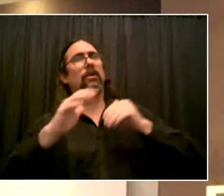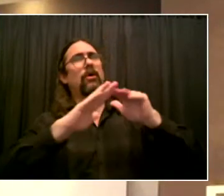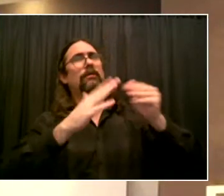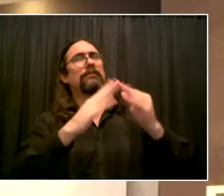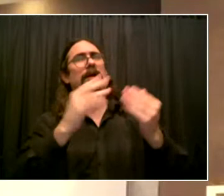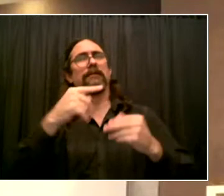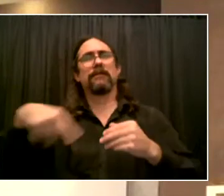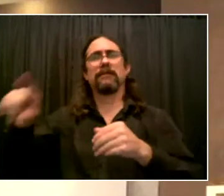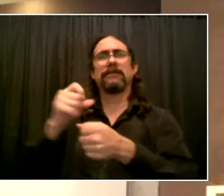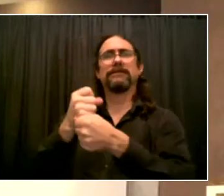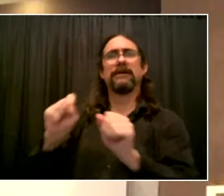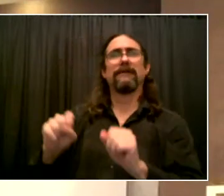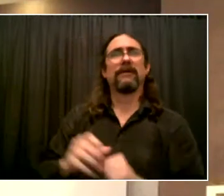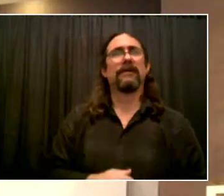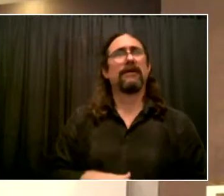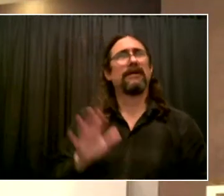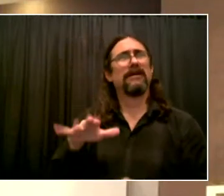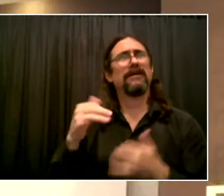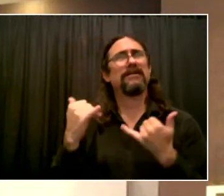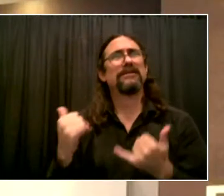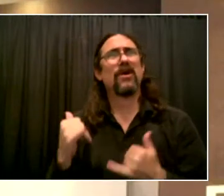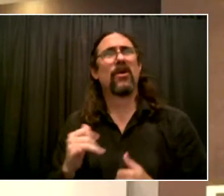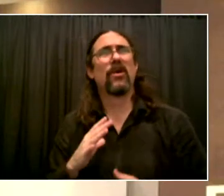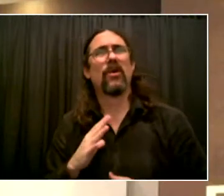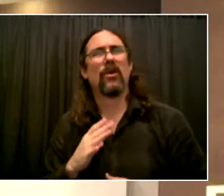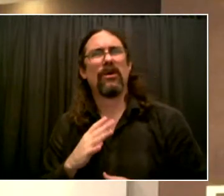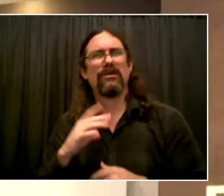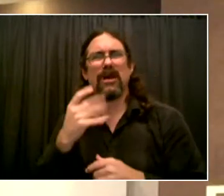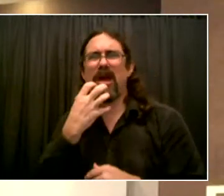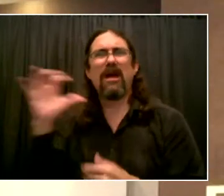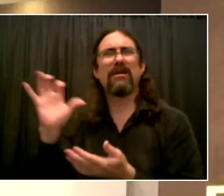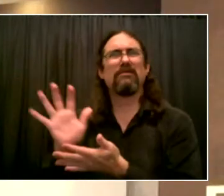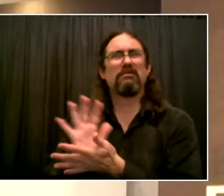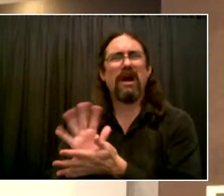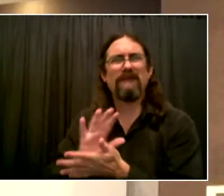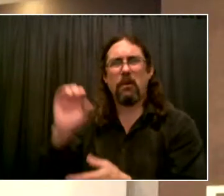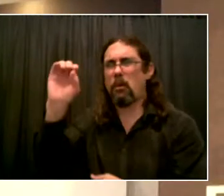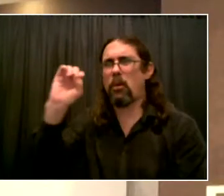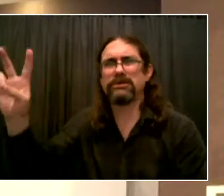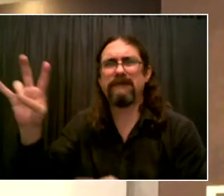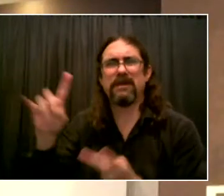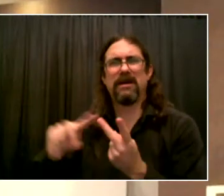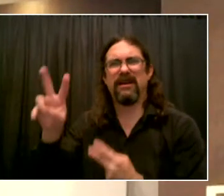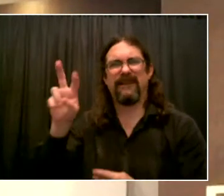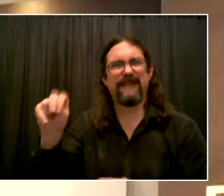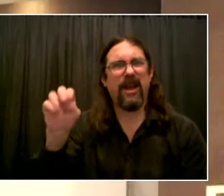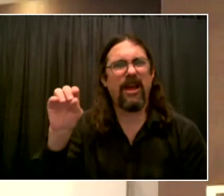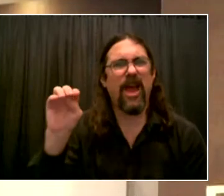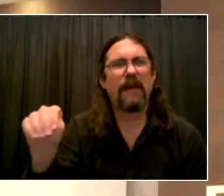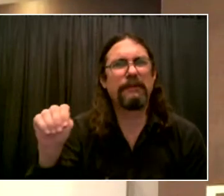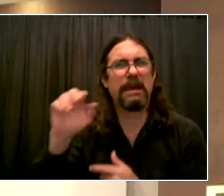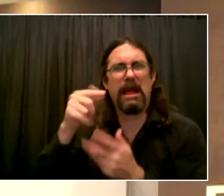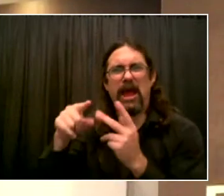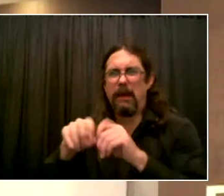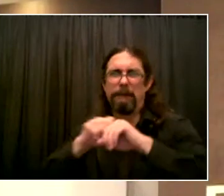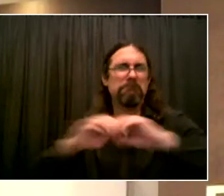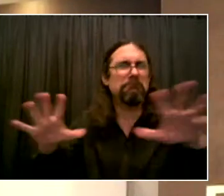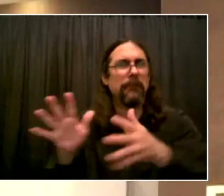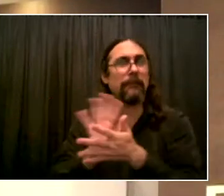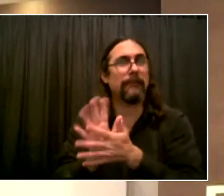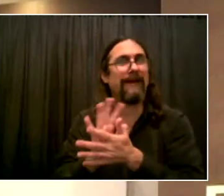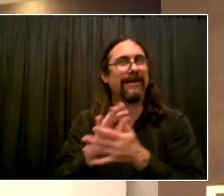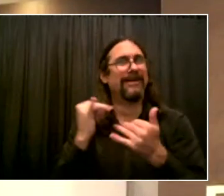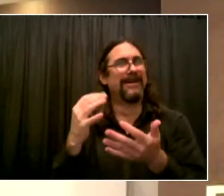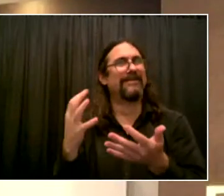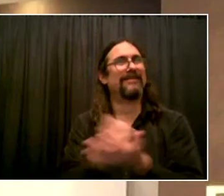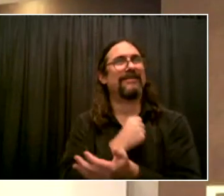movies generally will not be streaming. So that's a very, very good bit of information to know. So come out to the theaters. We are very, very,